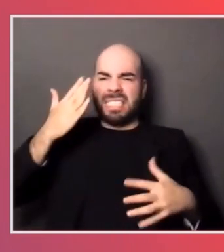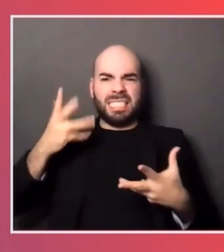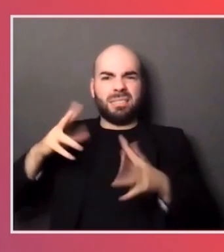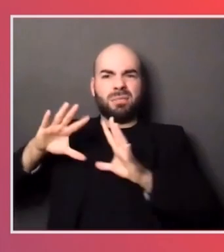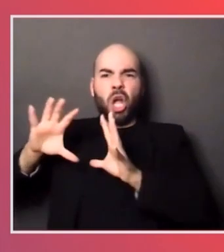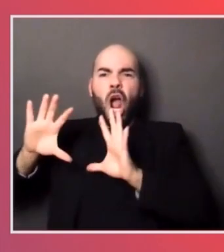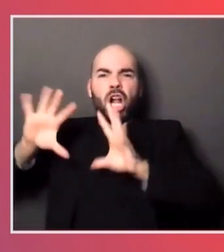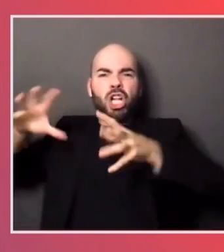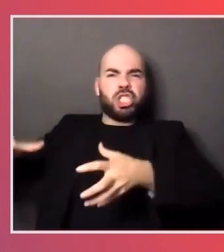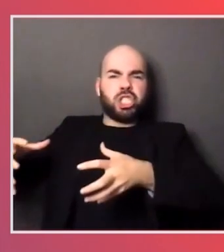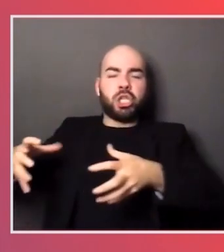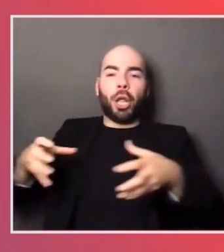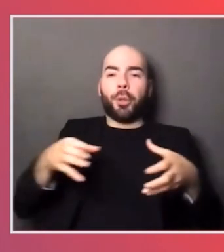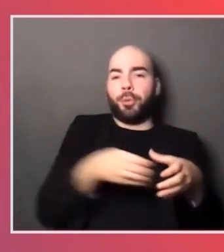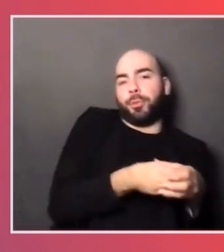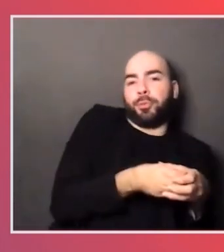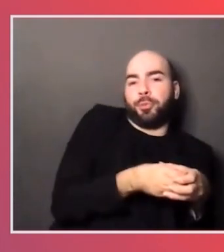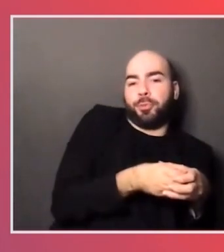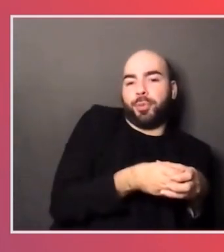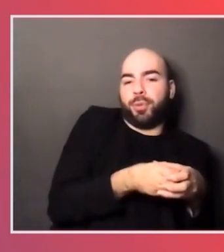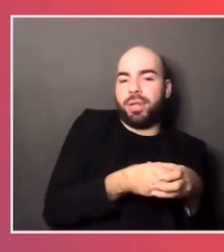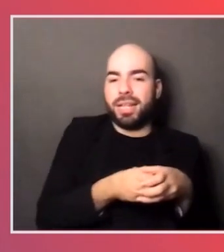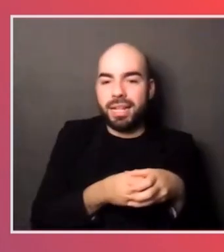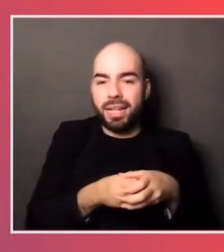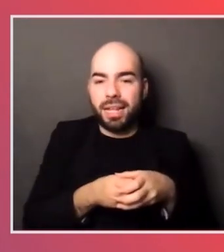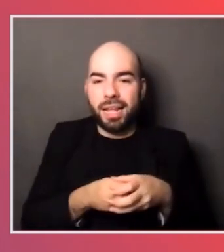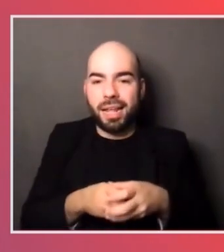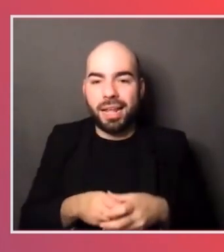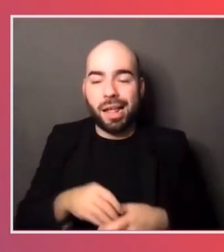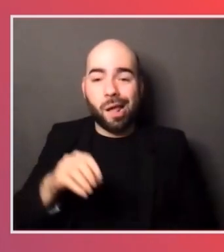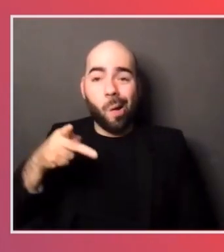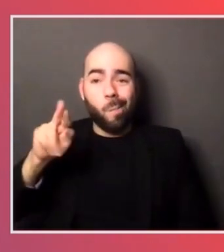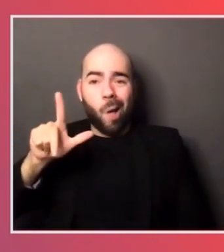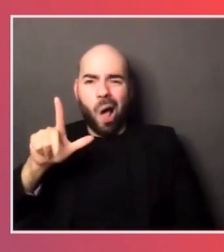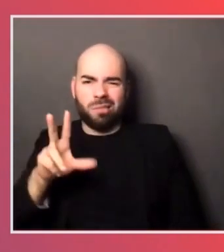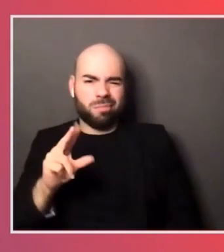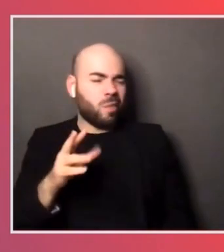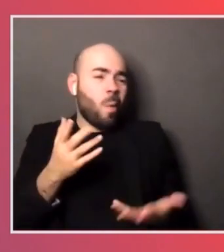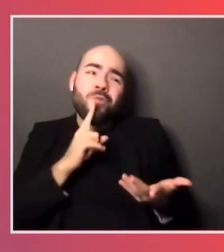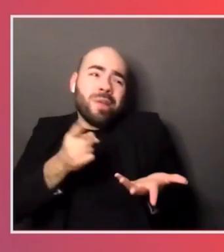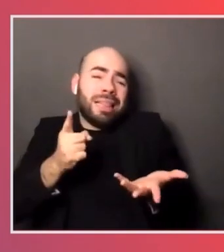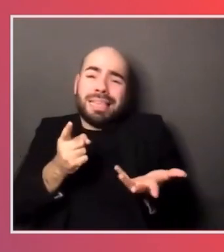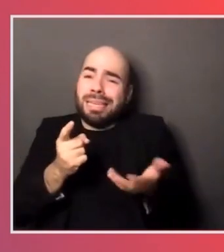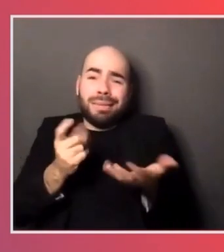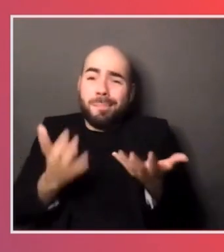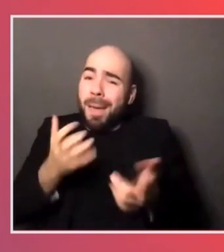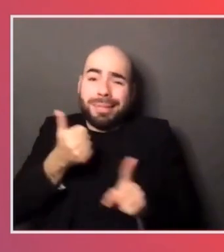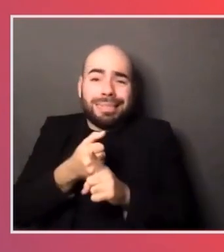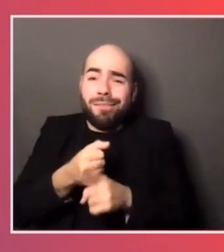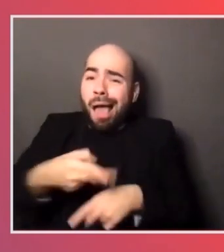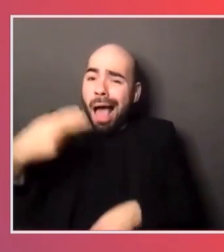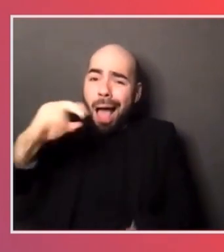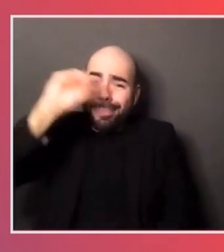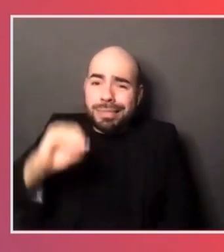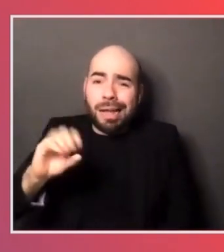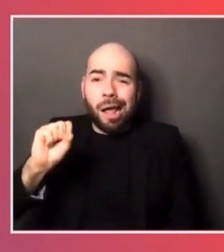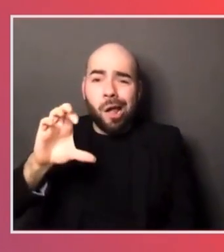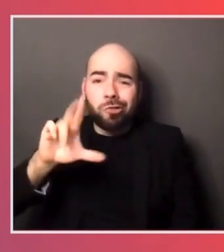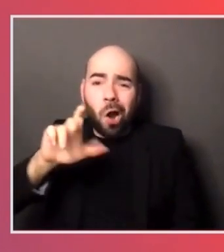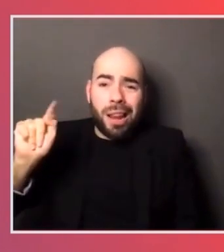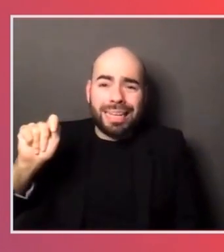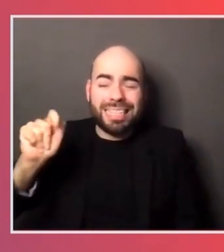chance that Scarlett's going to just drop out during this quiz anyway. I'm so sorry. I live in the woods again. I